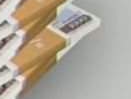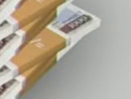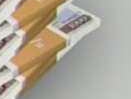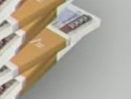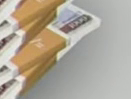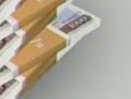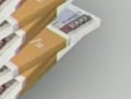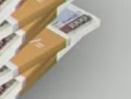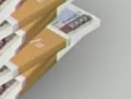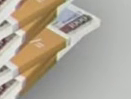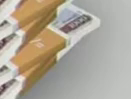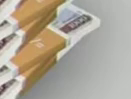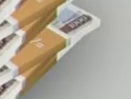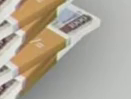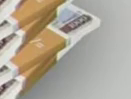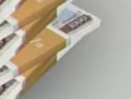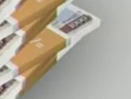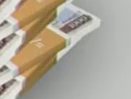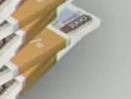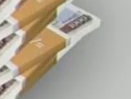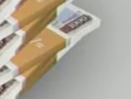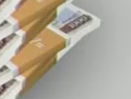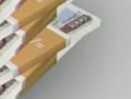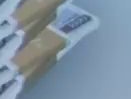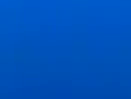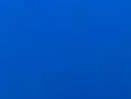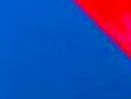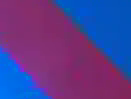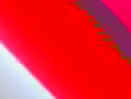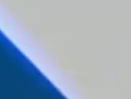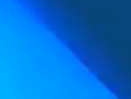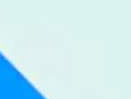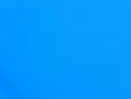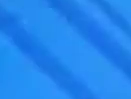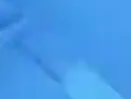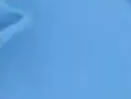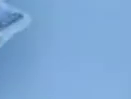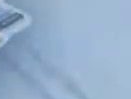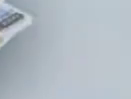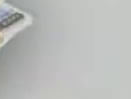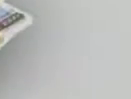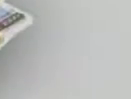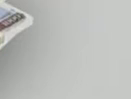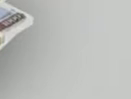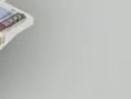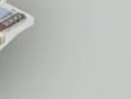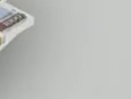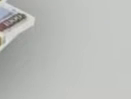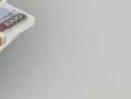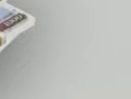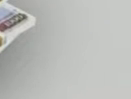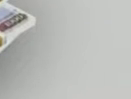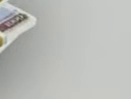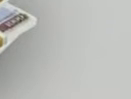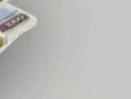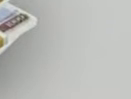queries about the 10.4 million shillings paid for a perimeter wall and seating allowance for members of the Siaya County